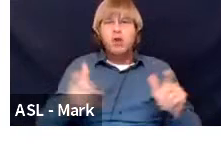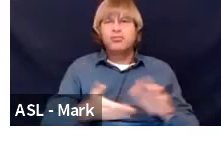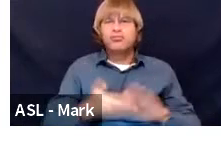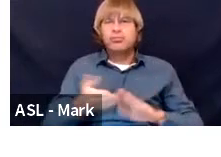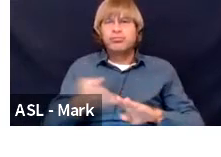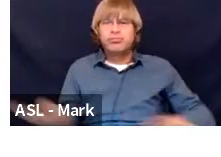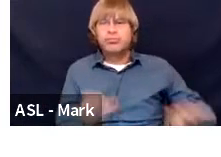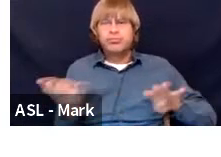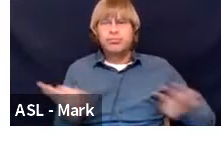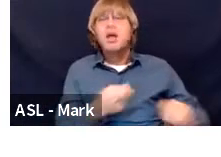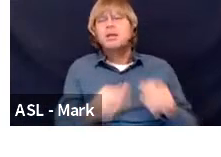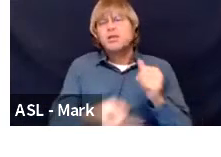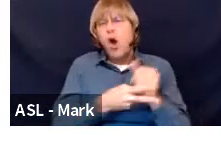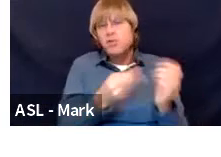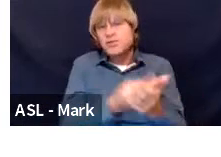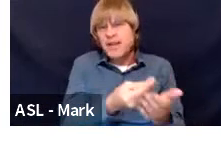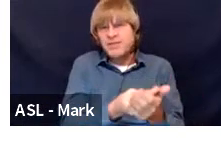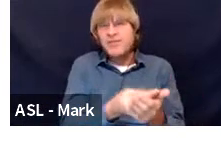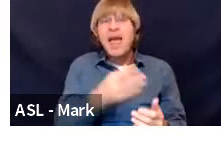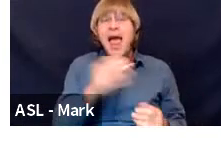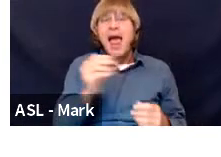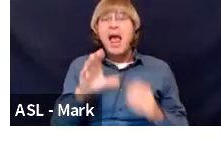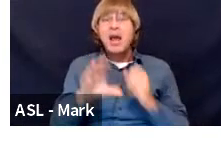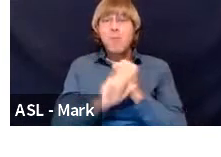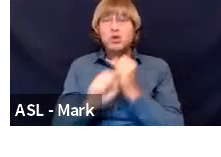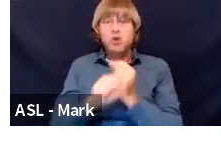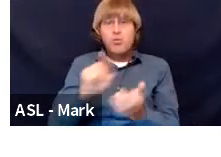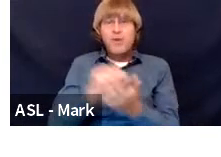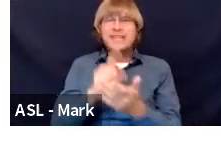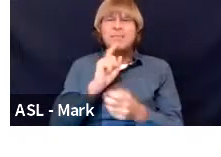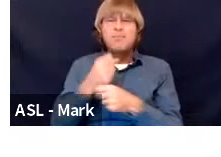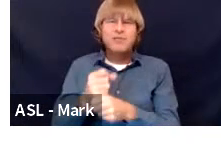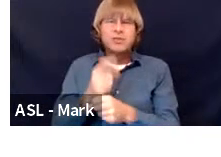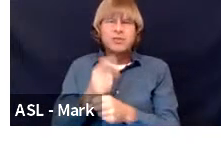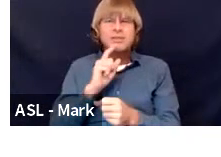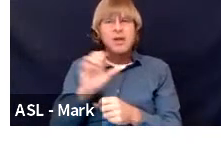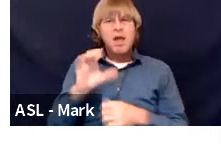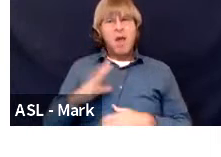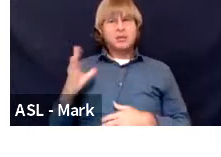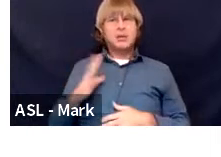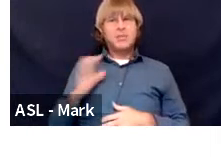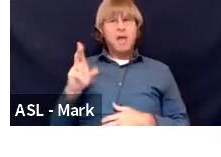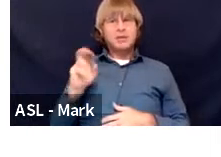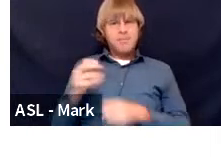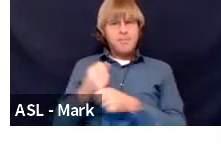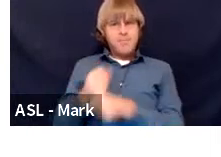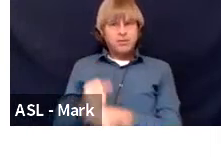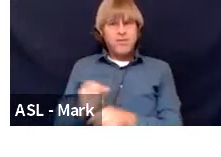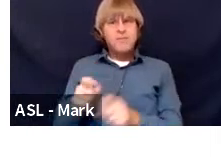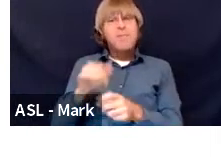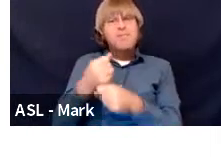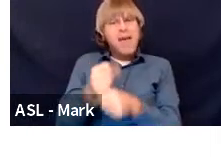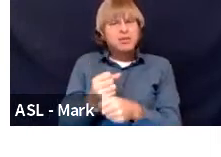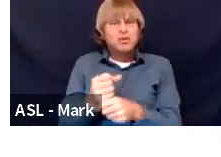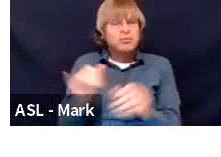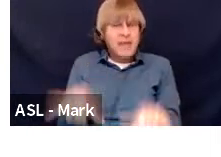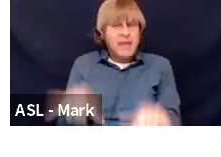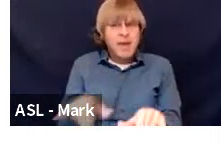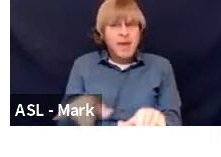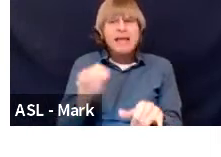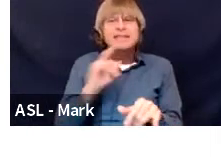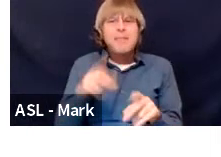it can be cost effective. And commercial print is manufacturing. It's custom manufacturing, but it's manufacturing nonetheless, which is